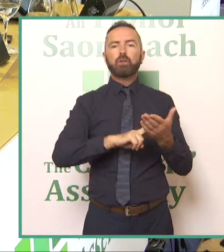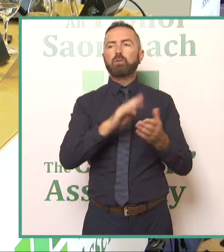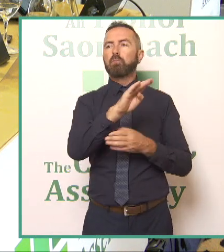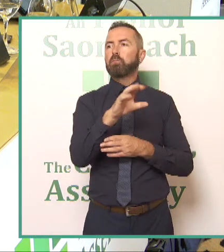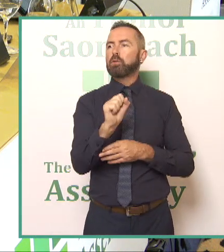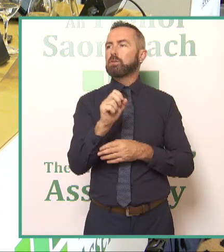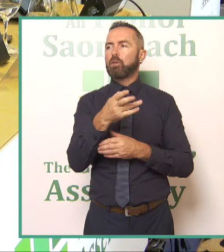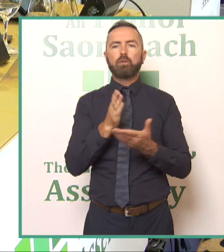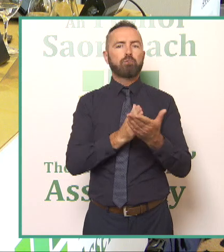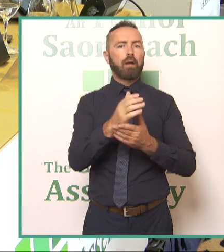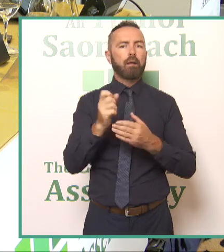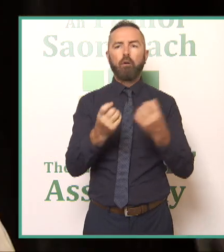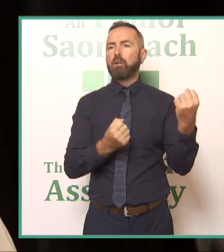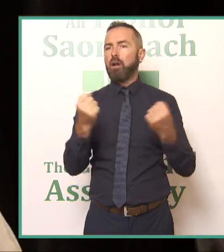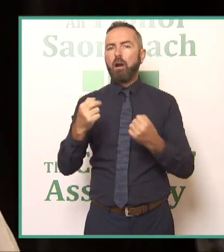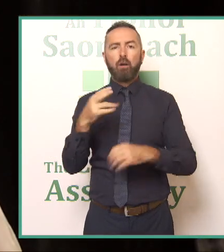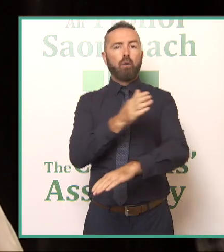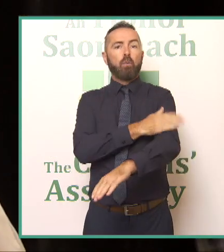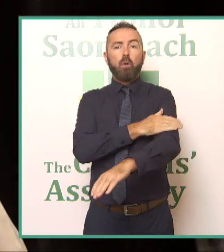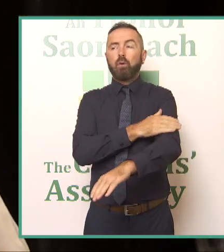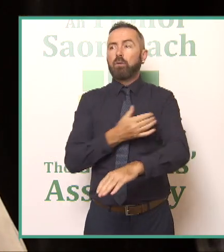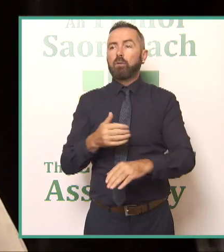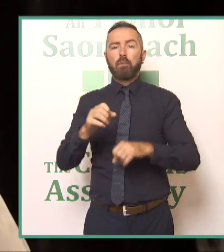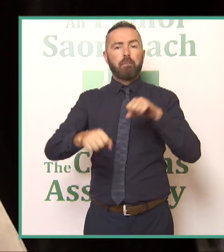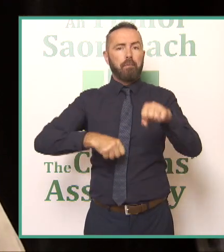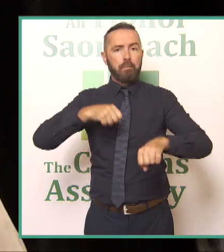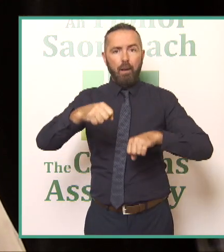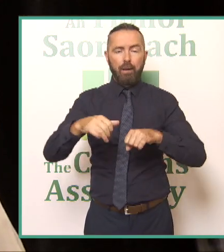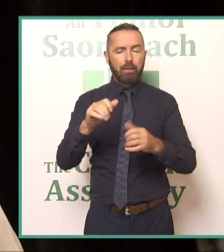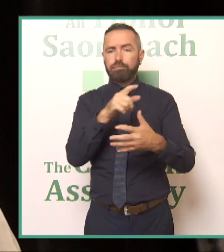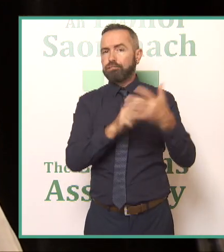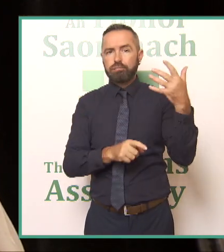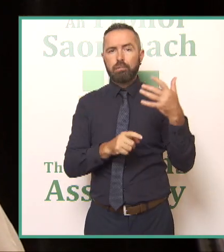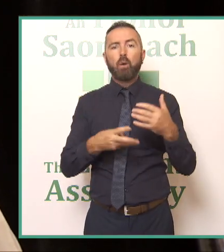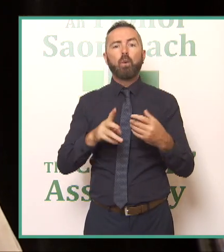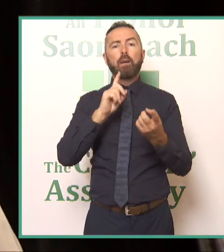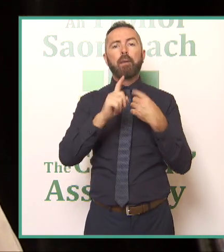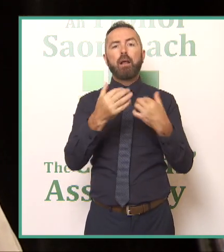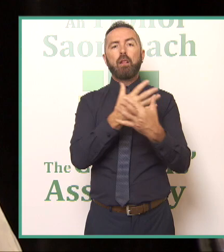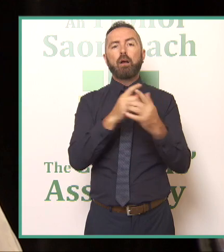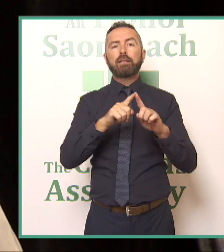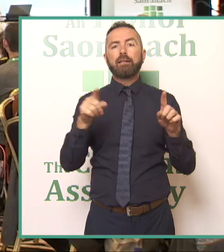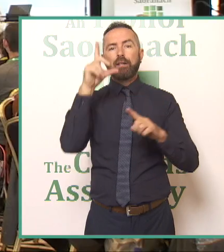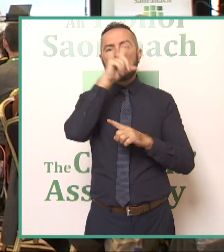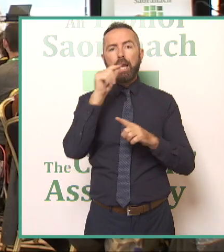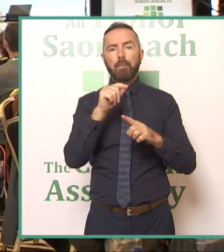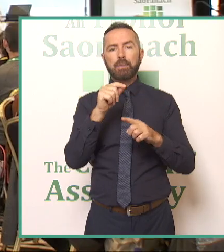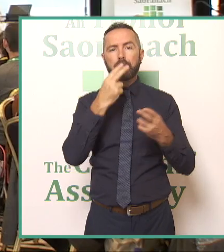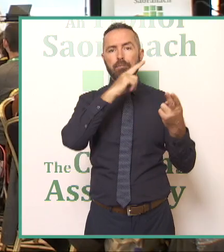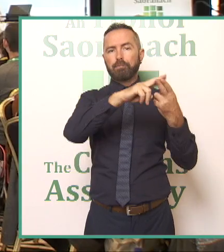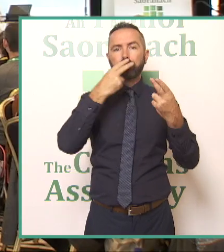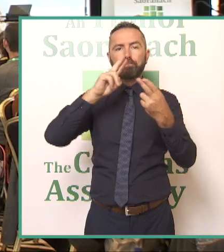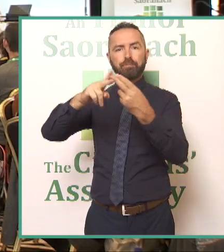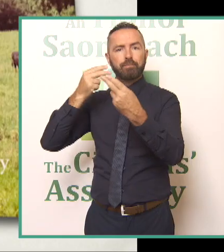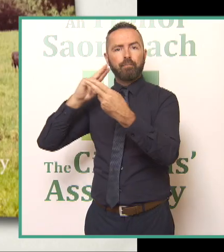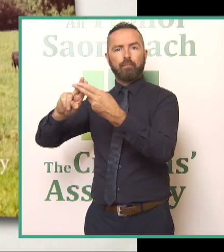if you're going in your car, if you're walking, if you're on a bike, you will pass lots and lots of place names. And these place names will